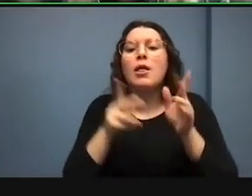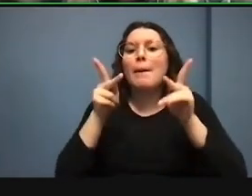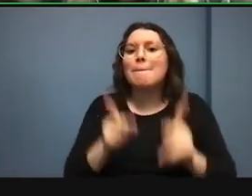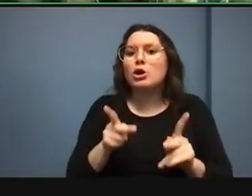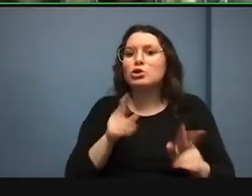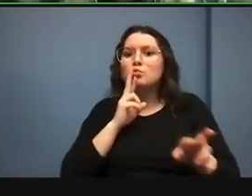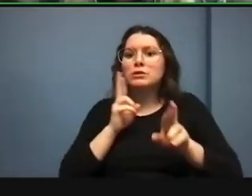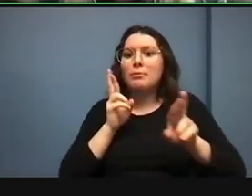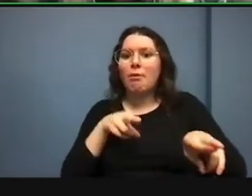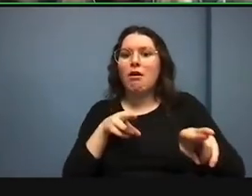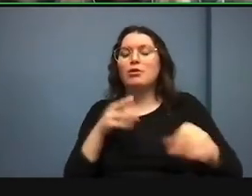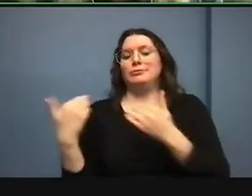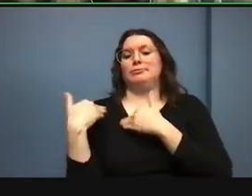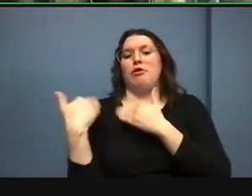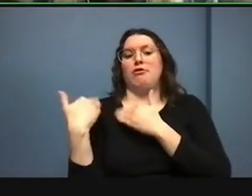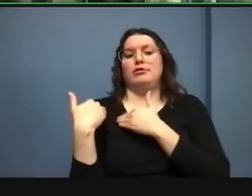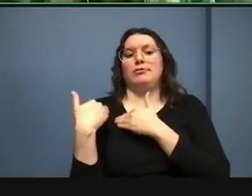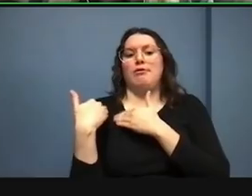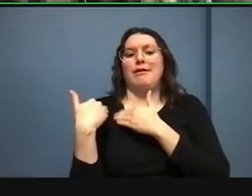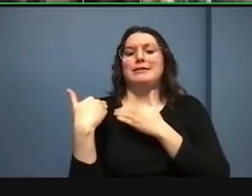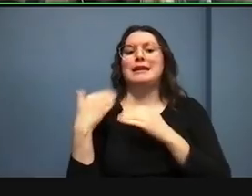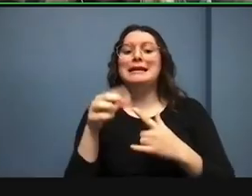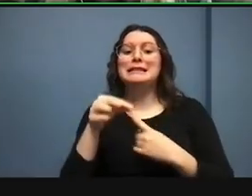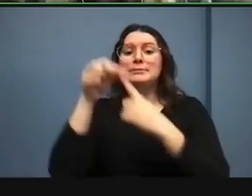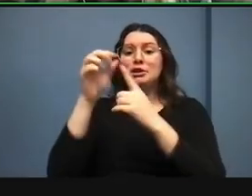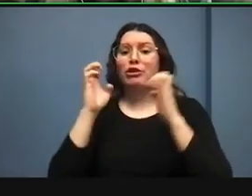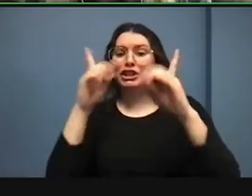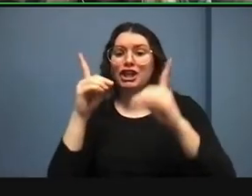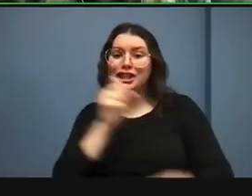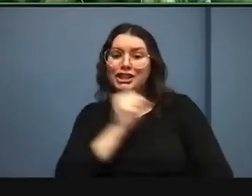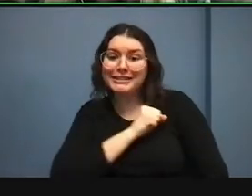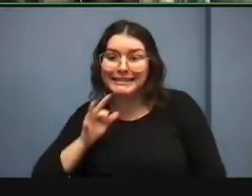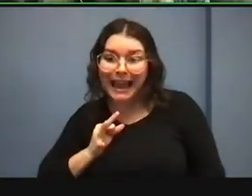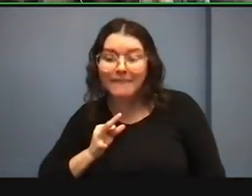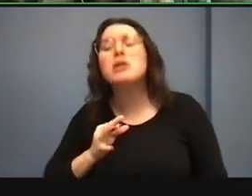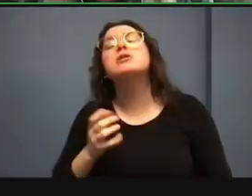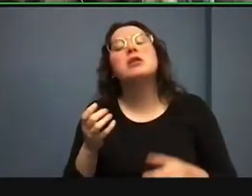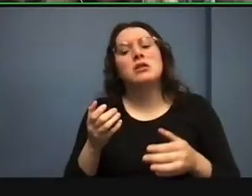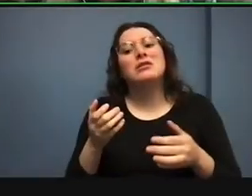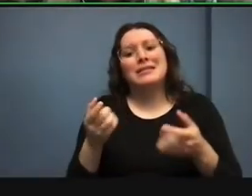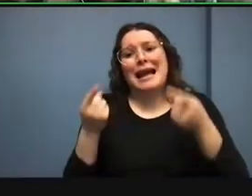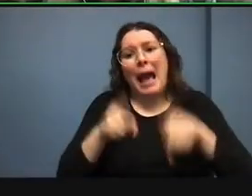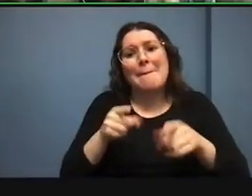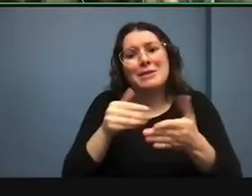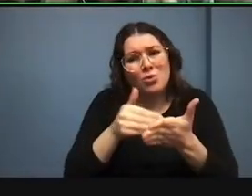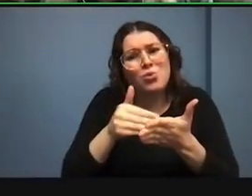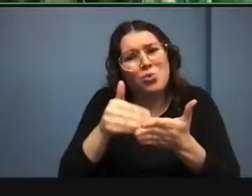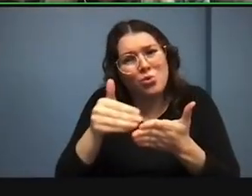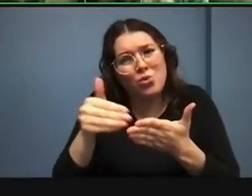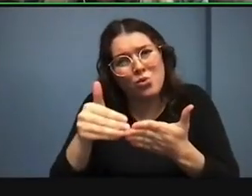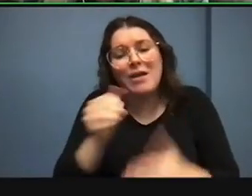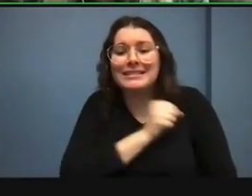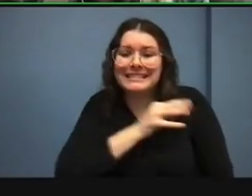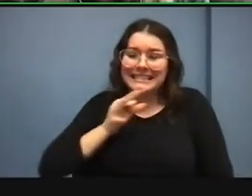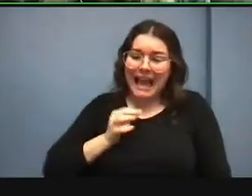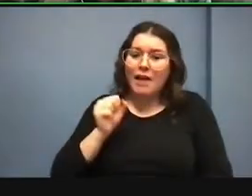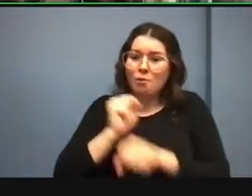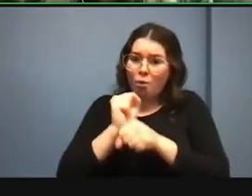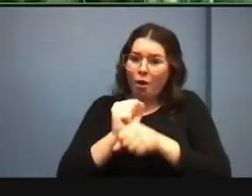says special education staff. This happens a lot, and staff does work